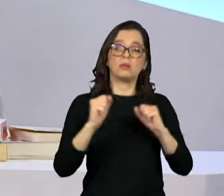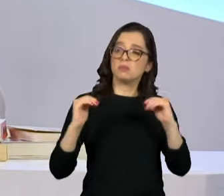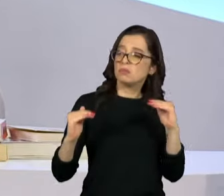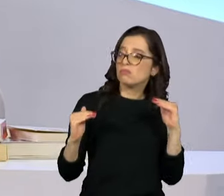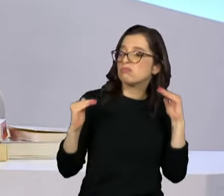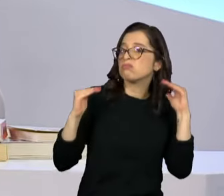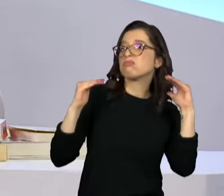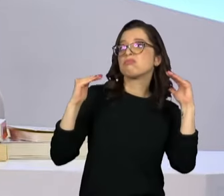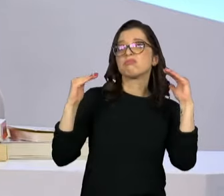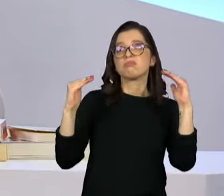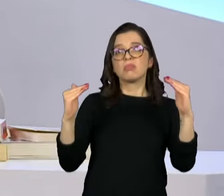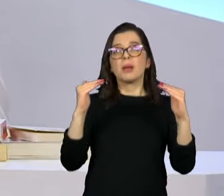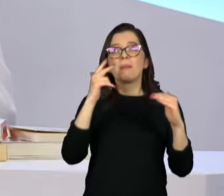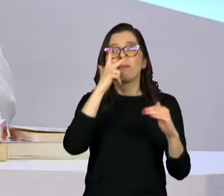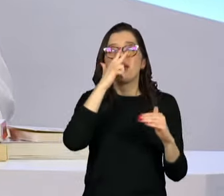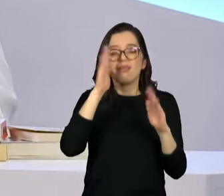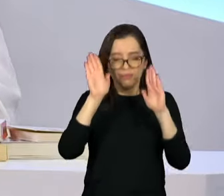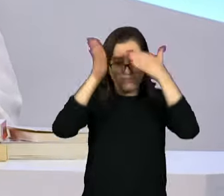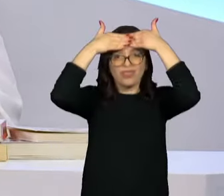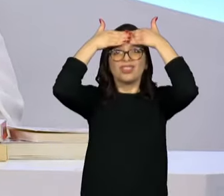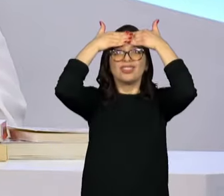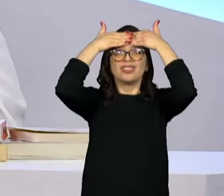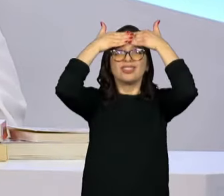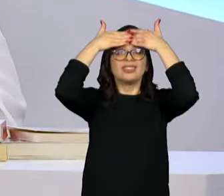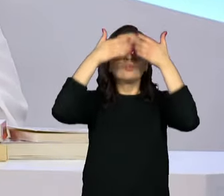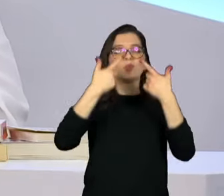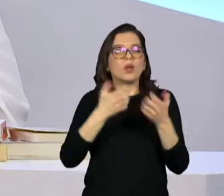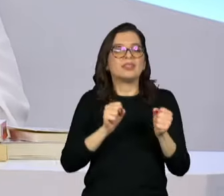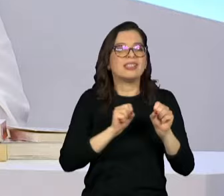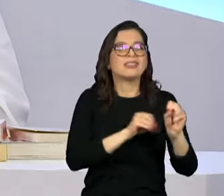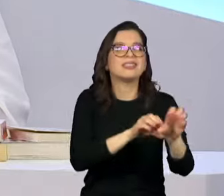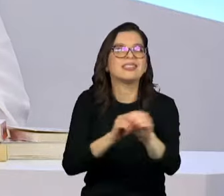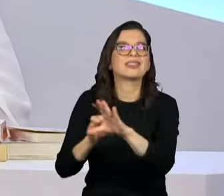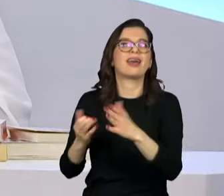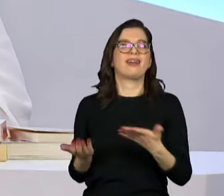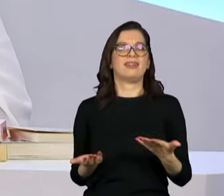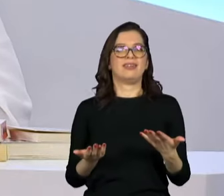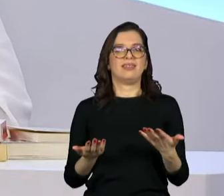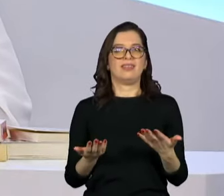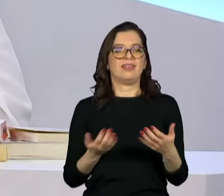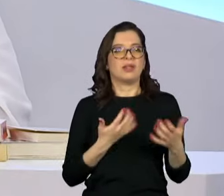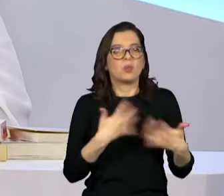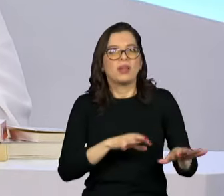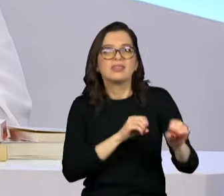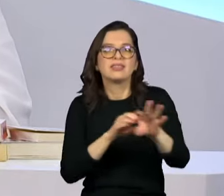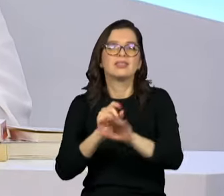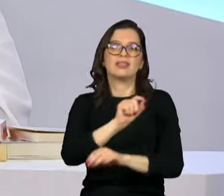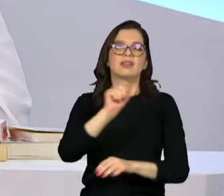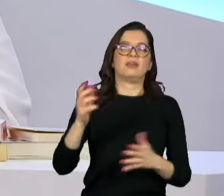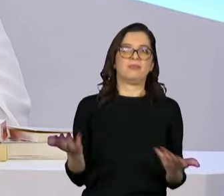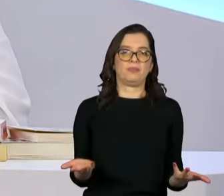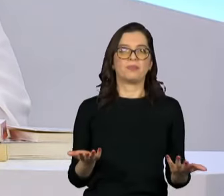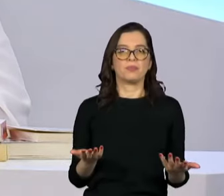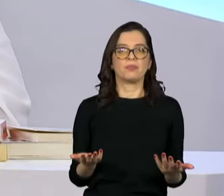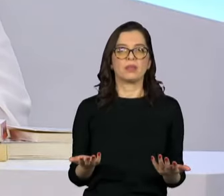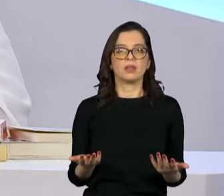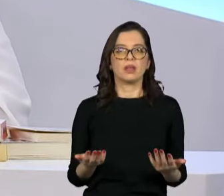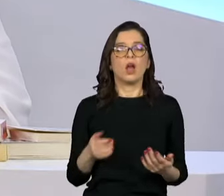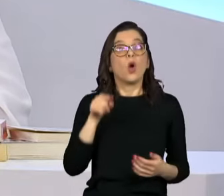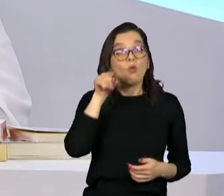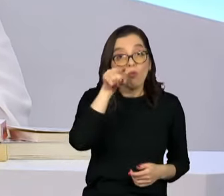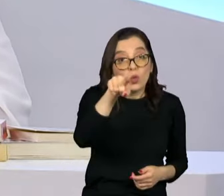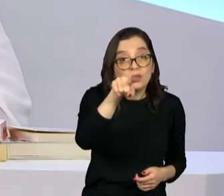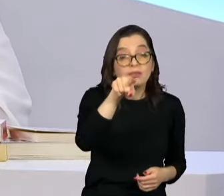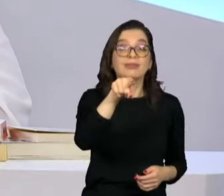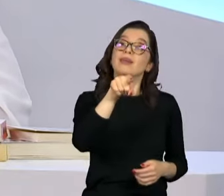muitas vezes se fecha em torno de si mesma. Será que essa intelectualidade que fala sobre as pessoas, mas